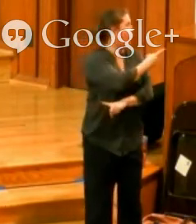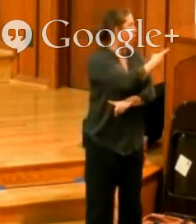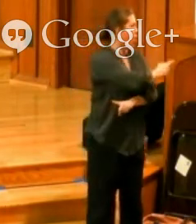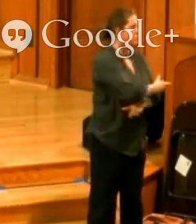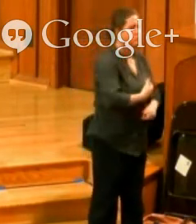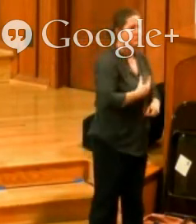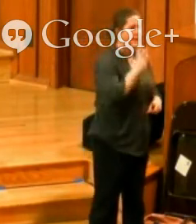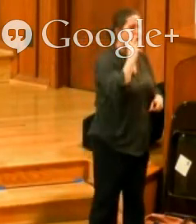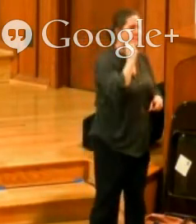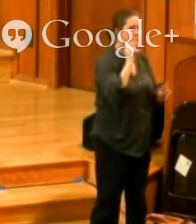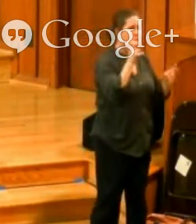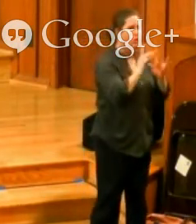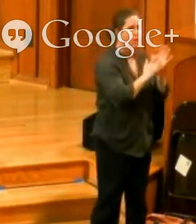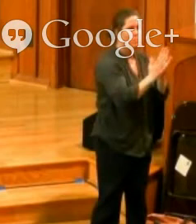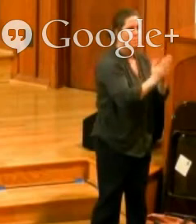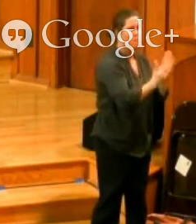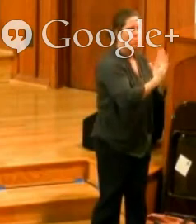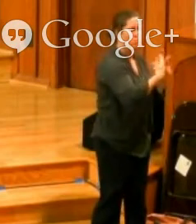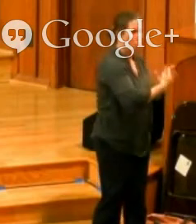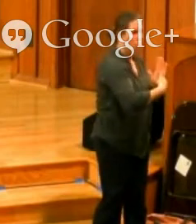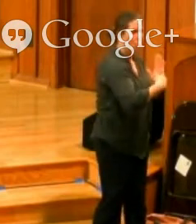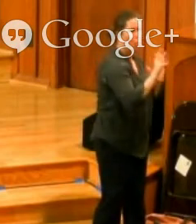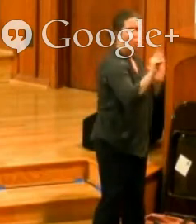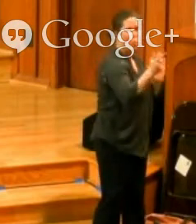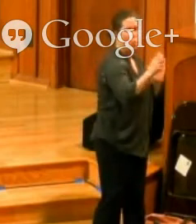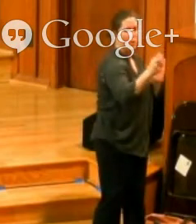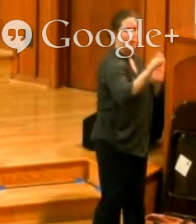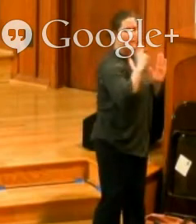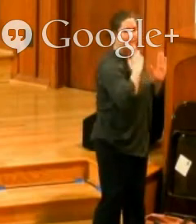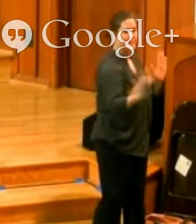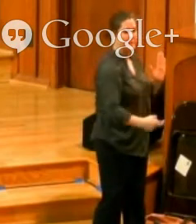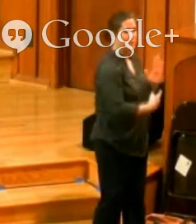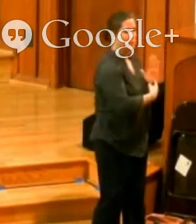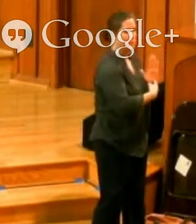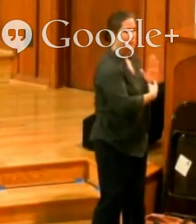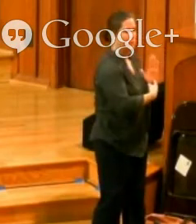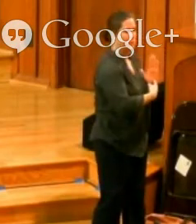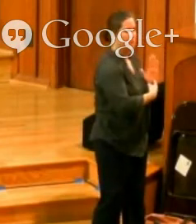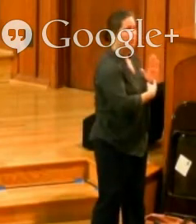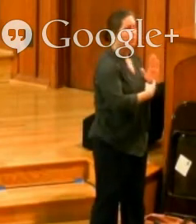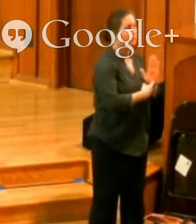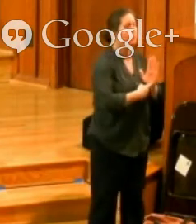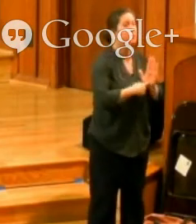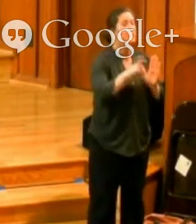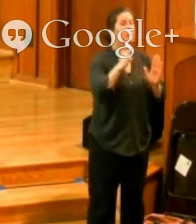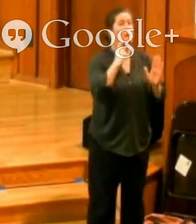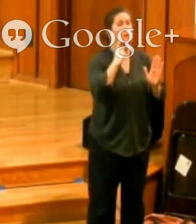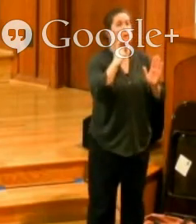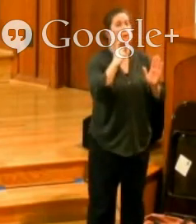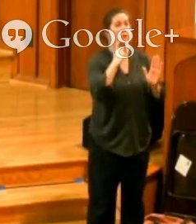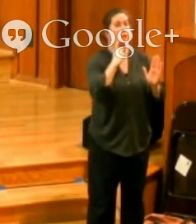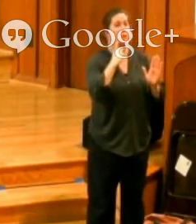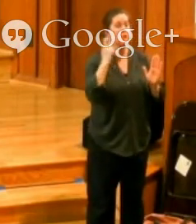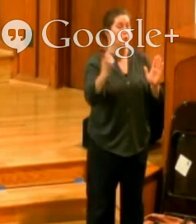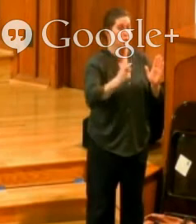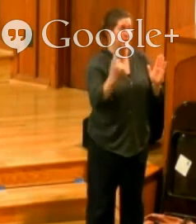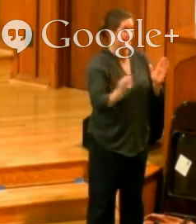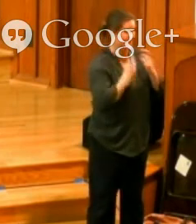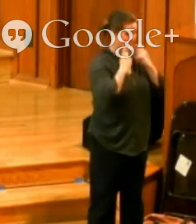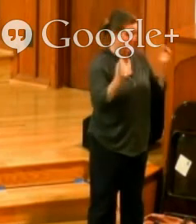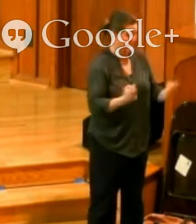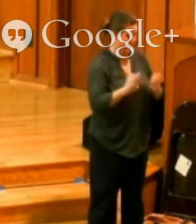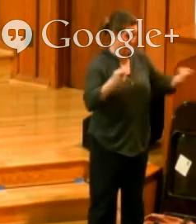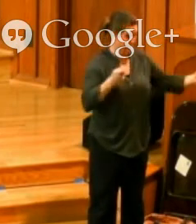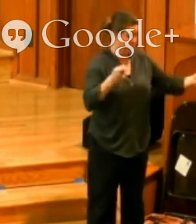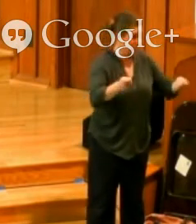what the Bible says as the wages of sin. Romans chapter 6, verse 14 says, for sin shall not have dominion over you, for you are not under